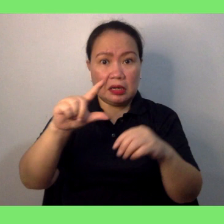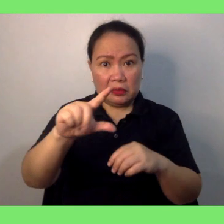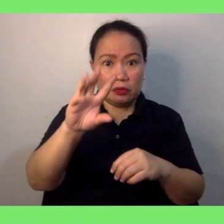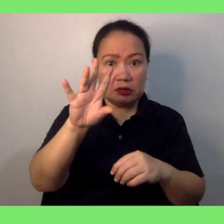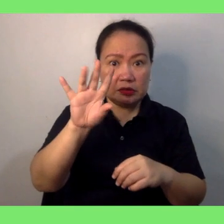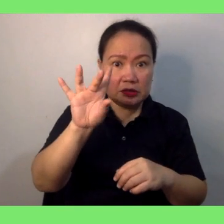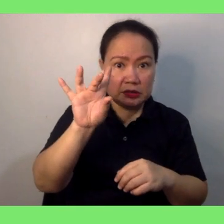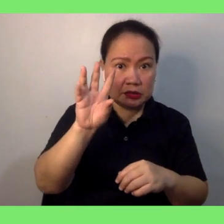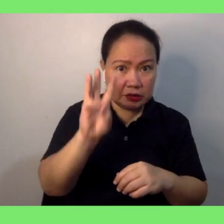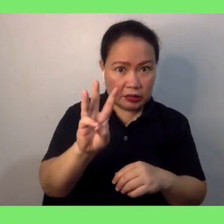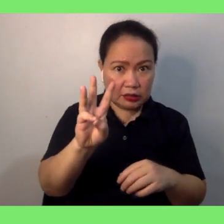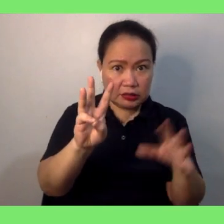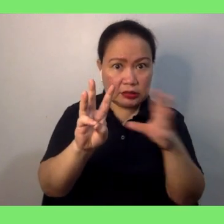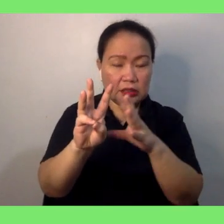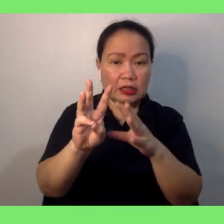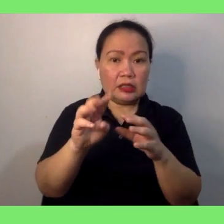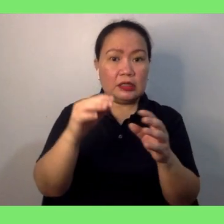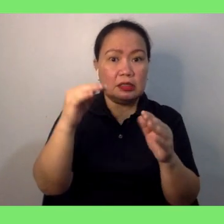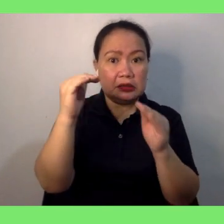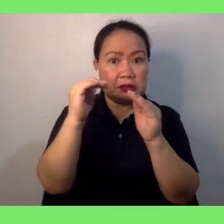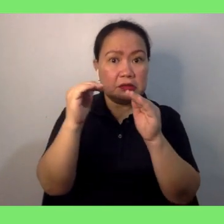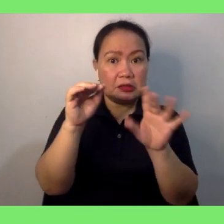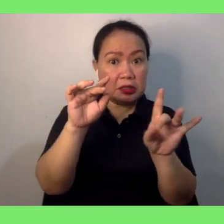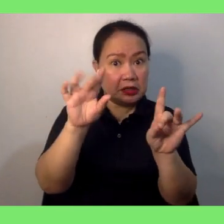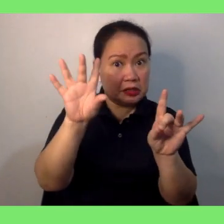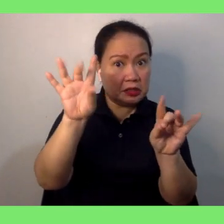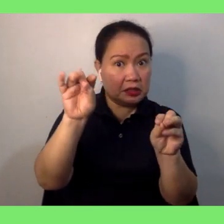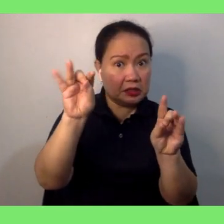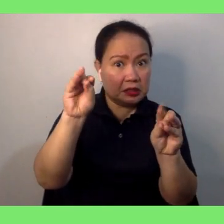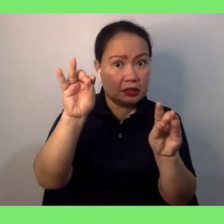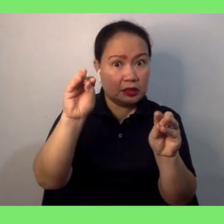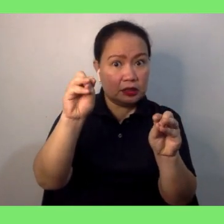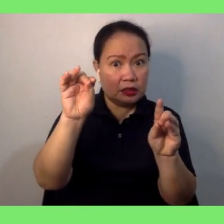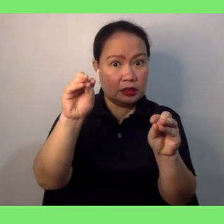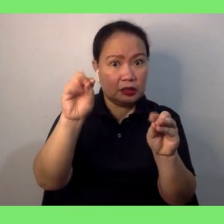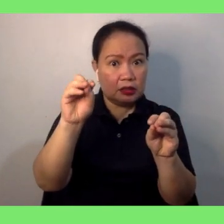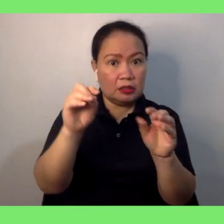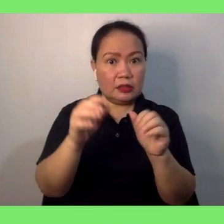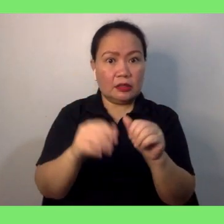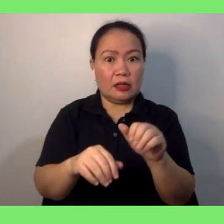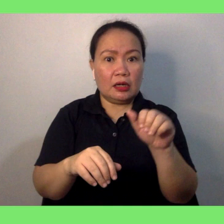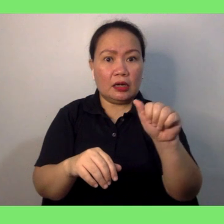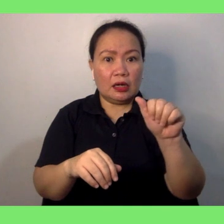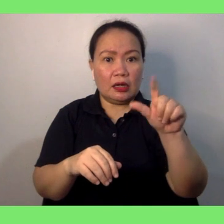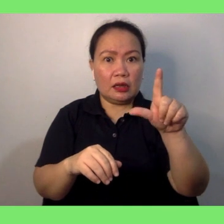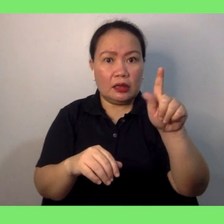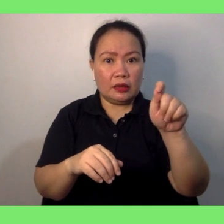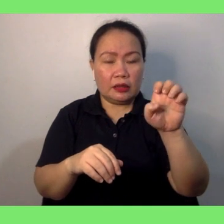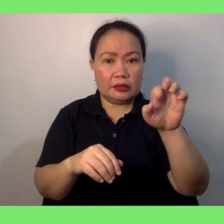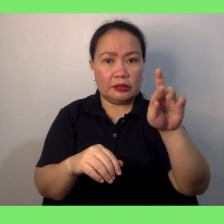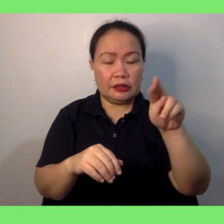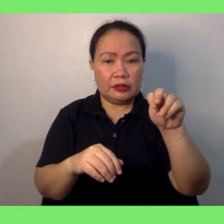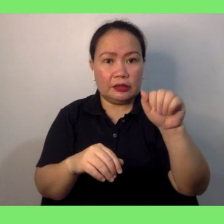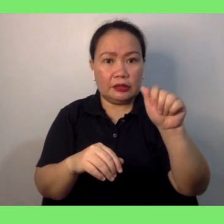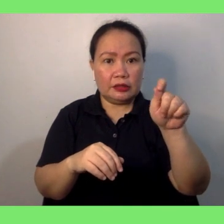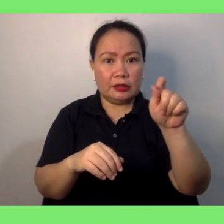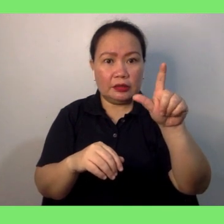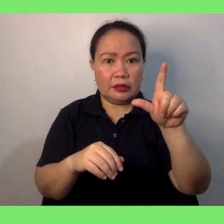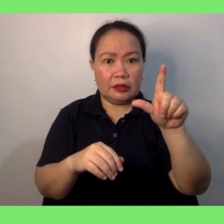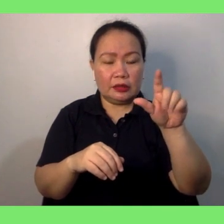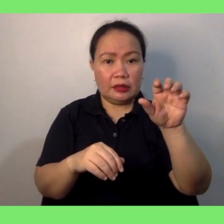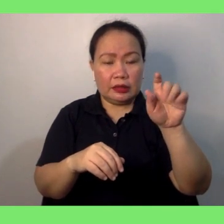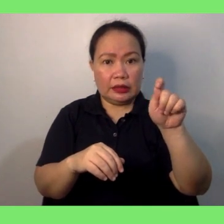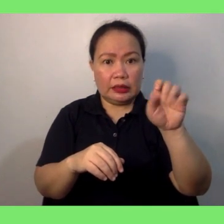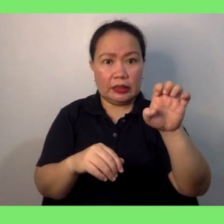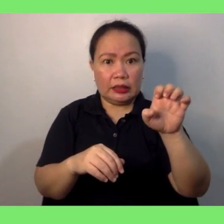So, what can you say about the measures of alternate interior angles? Ganon din si angle 4 and angle 5. Okay, pareho